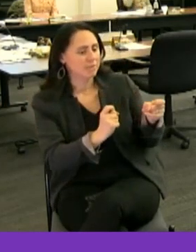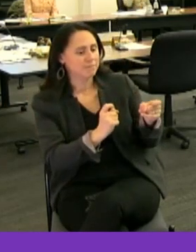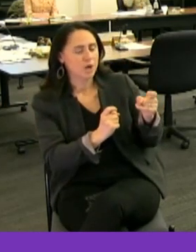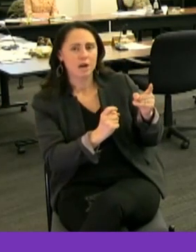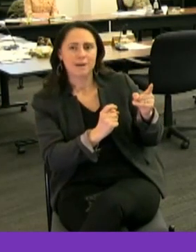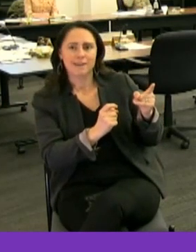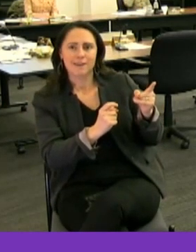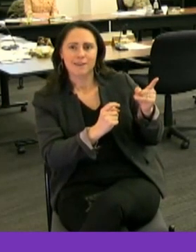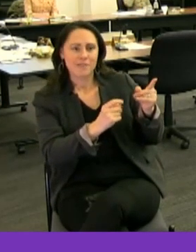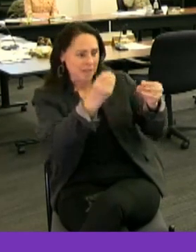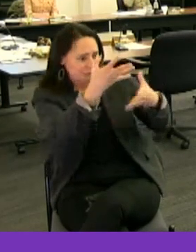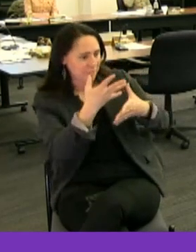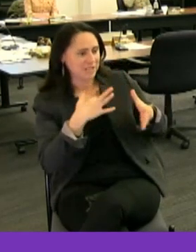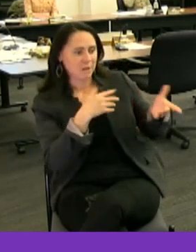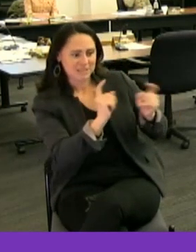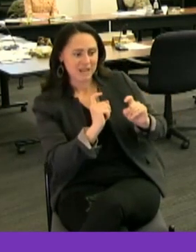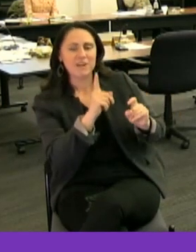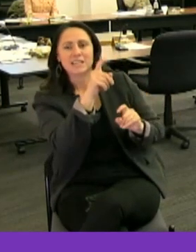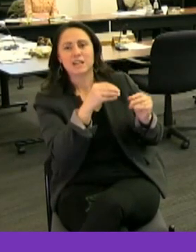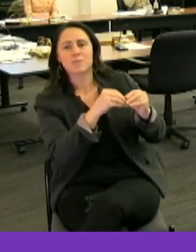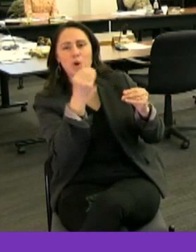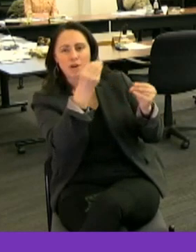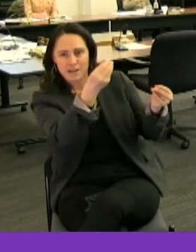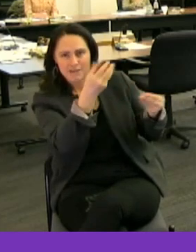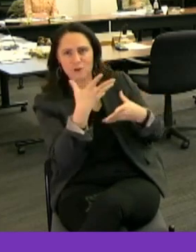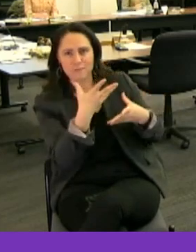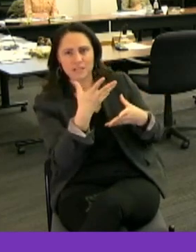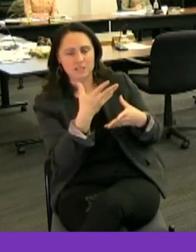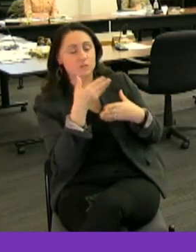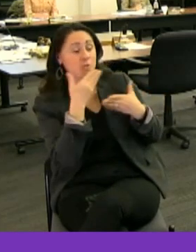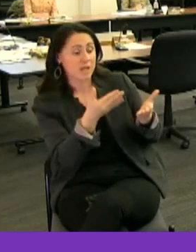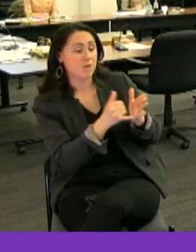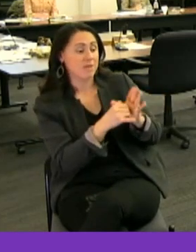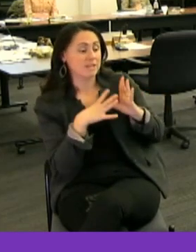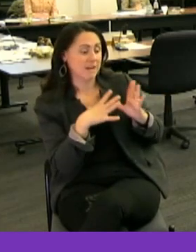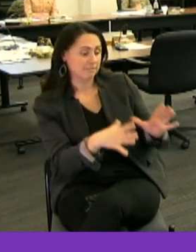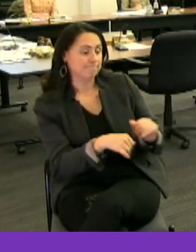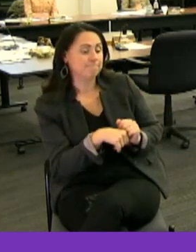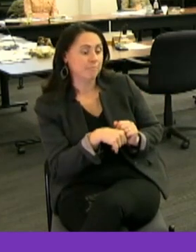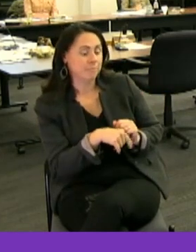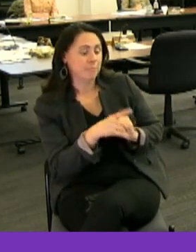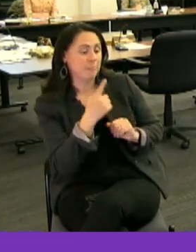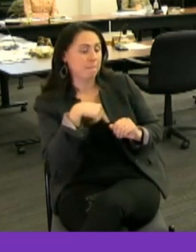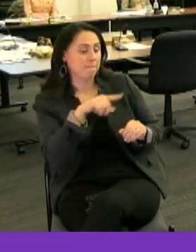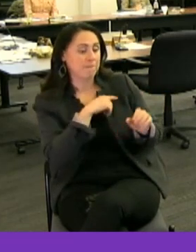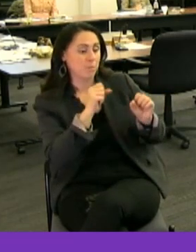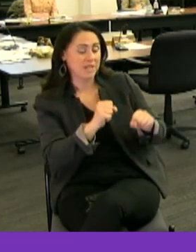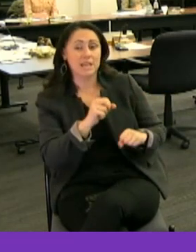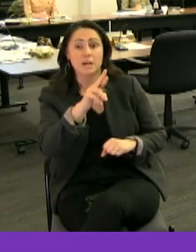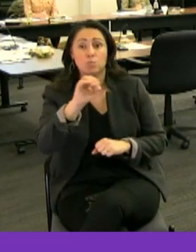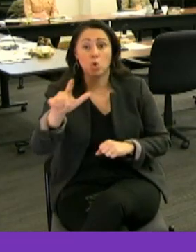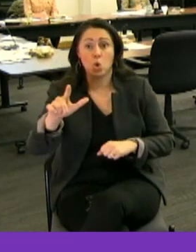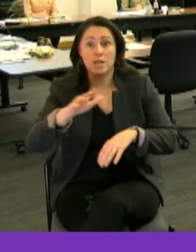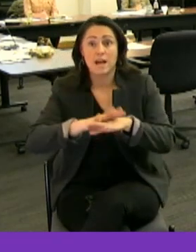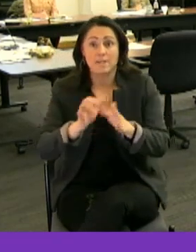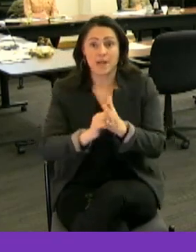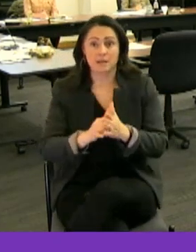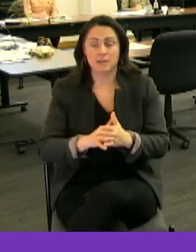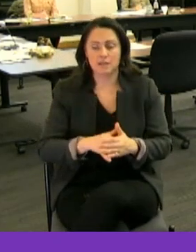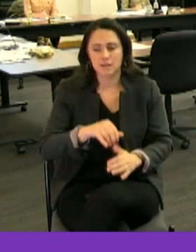information we were given, I needed a little bit more information. So that's fine. We can take a roll call on this one